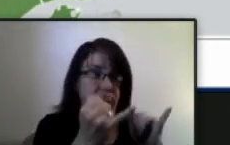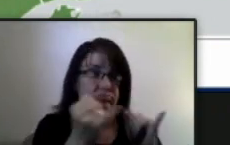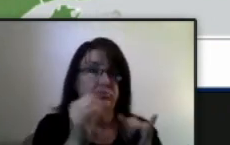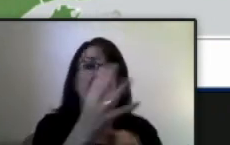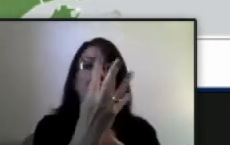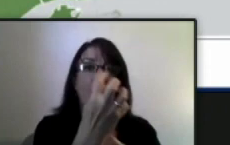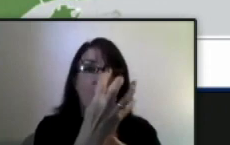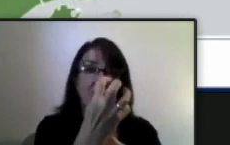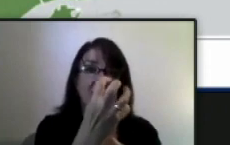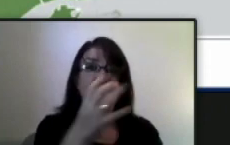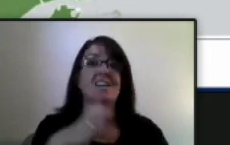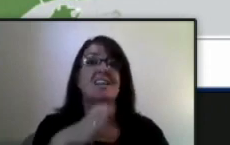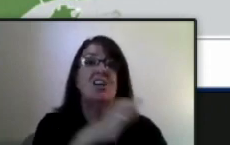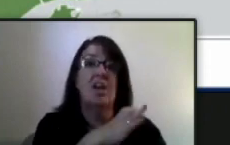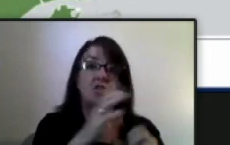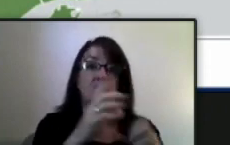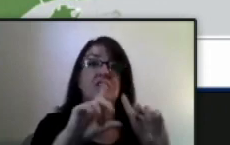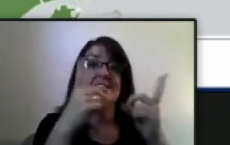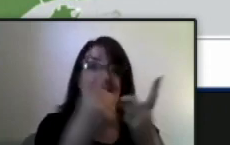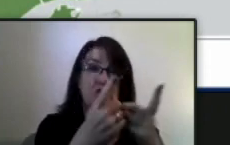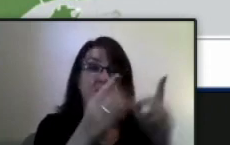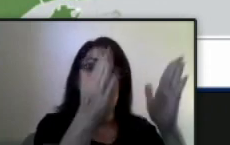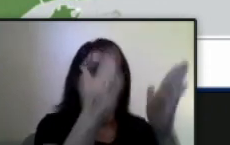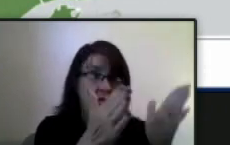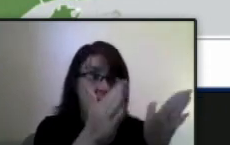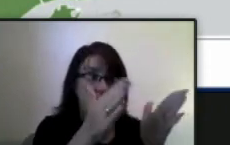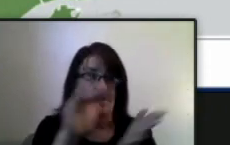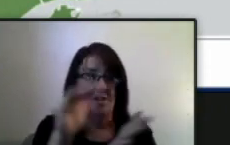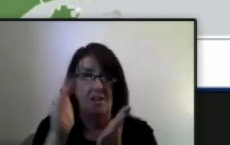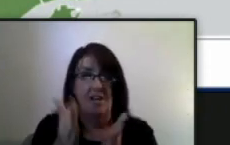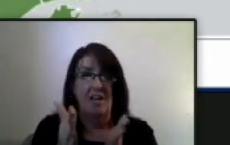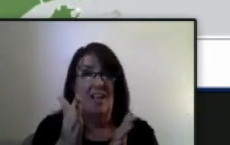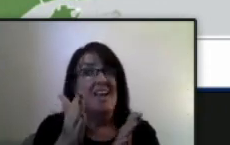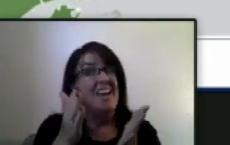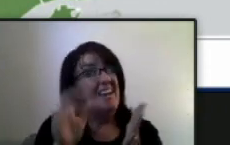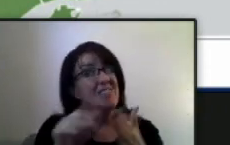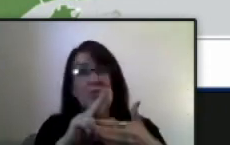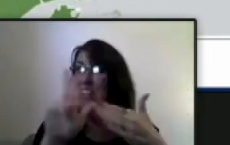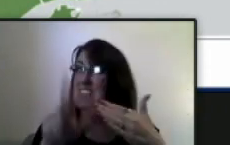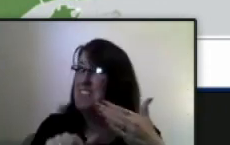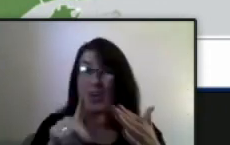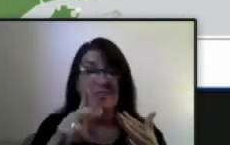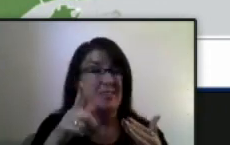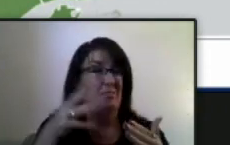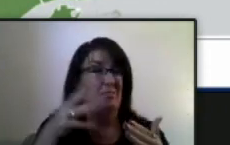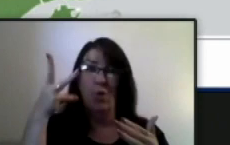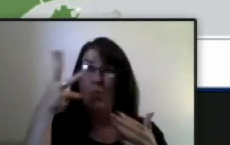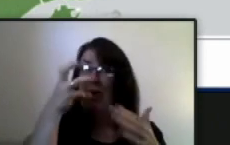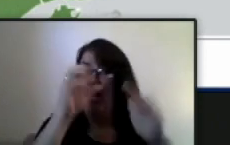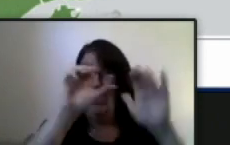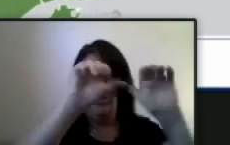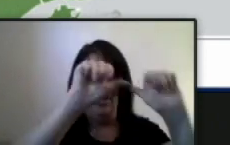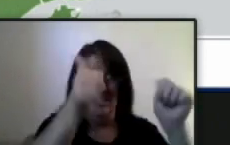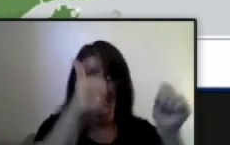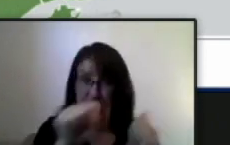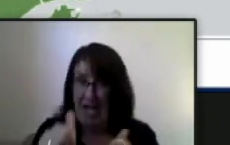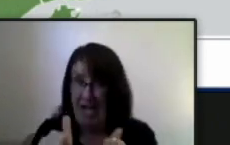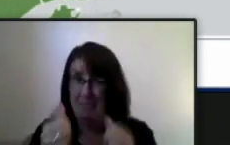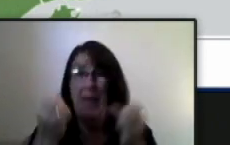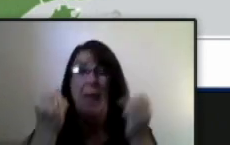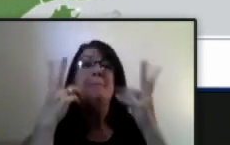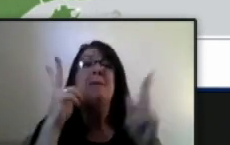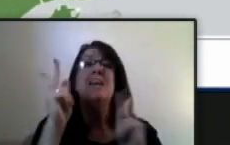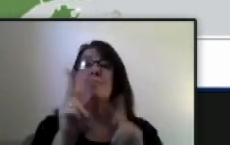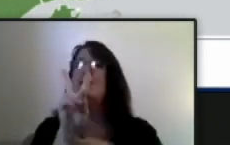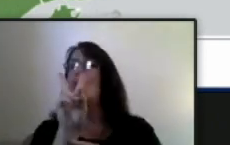14th Congressional District, which is here on the screen, it can result in some pretty odd shapes. And I think that a lot of people can